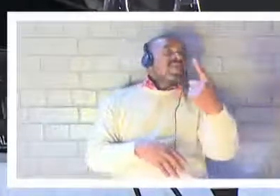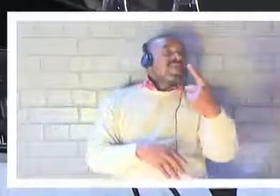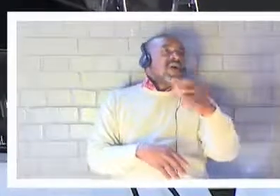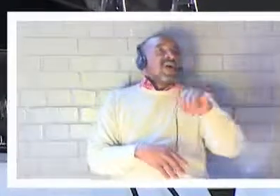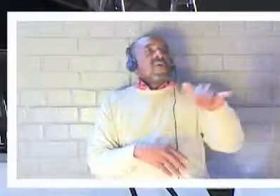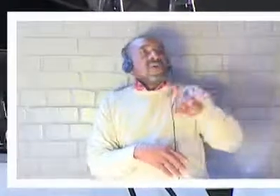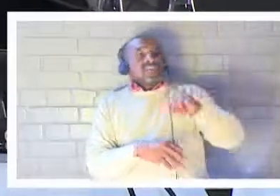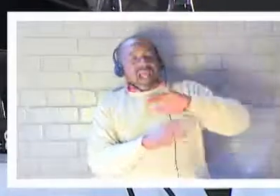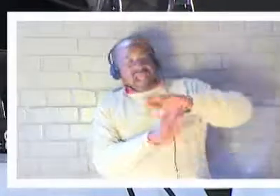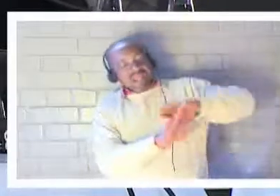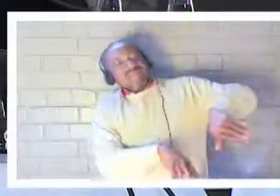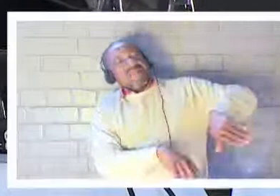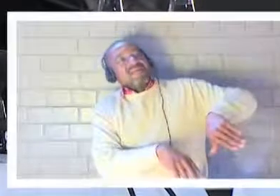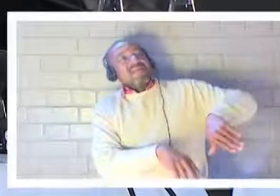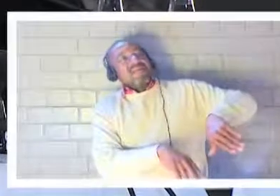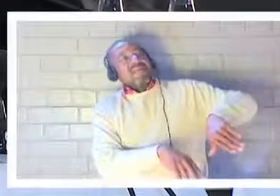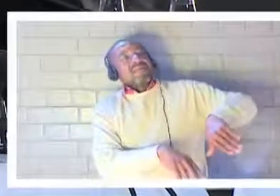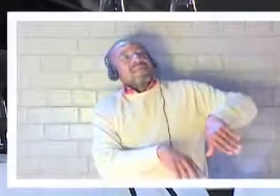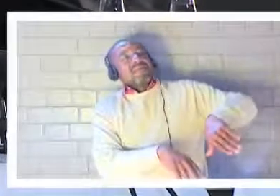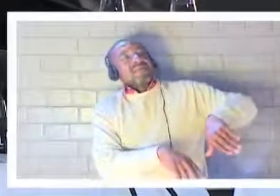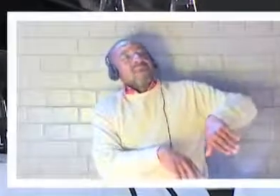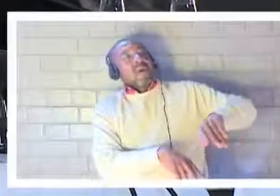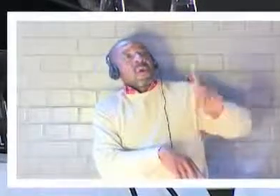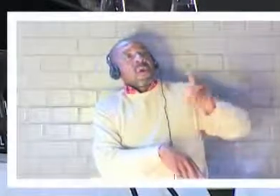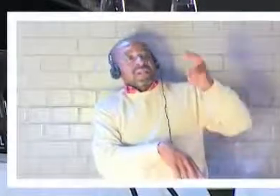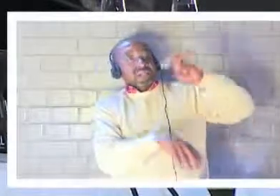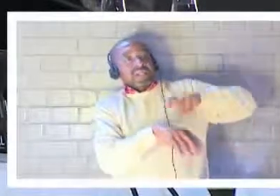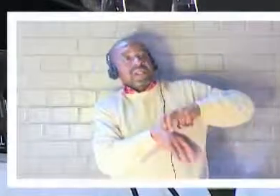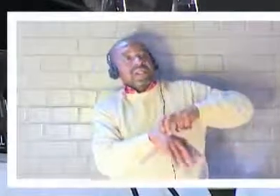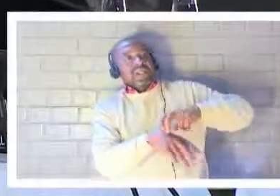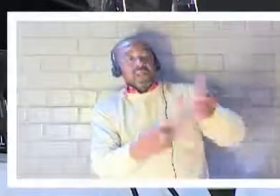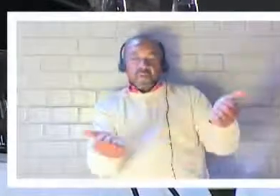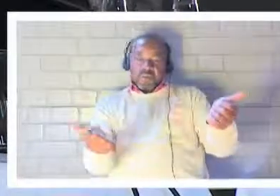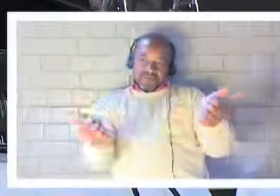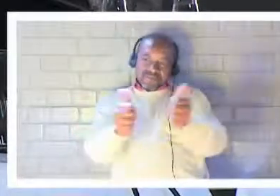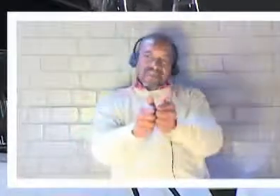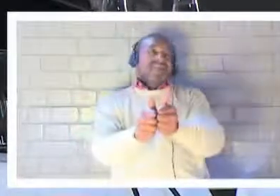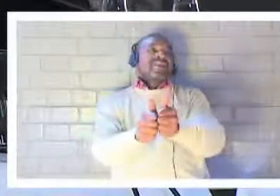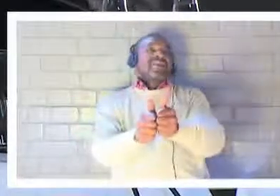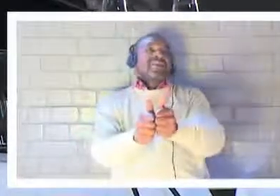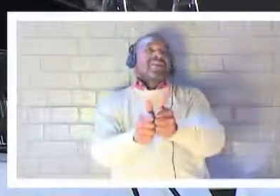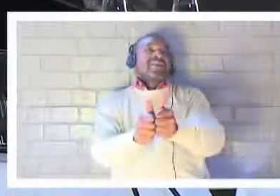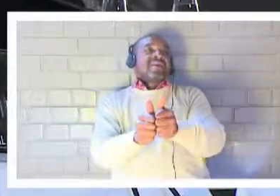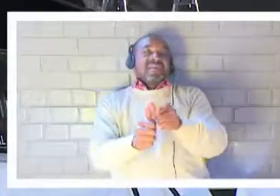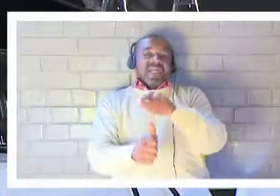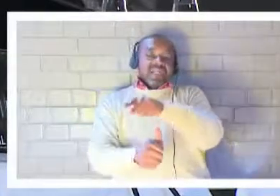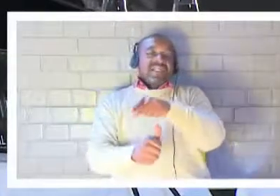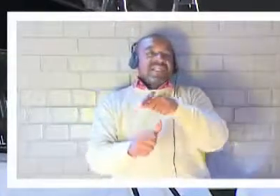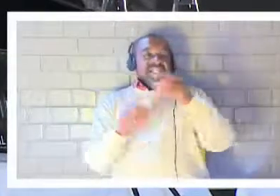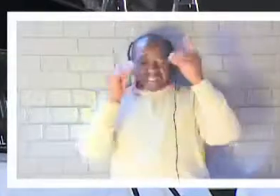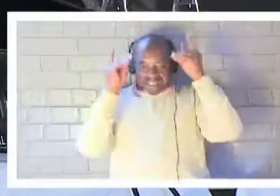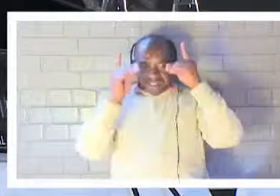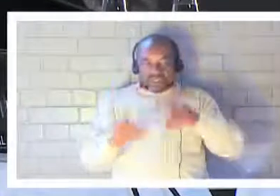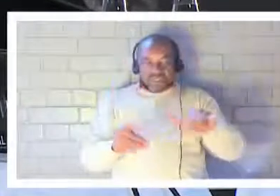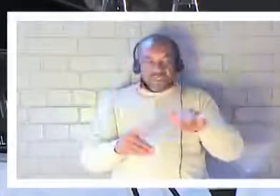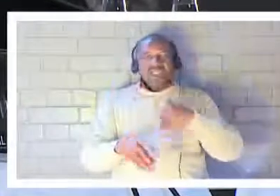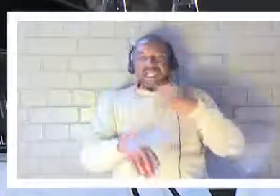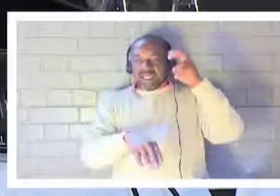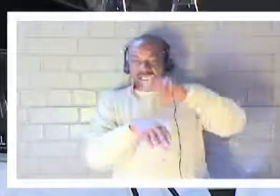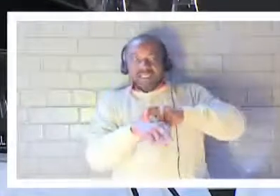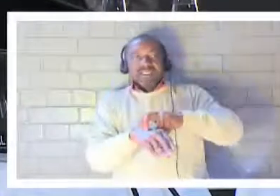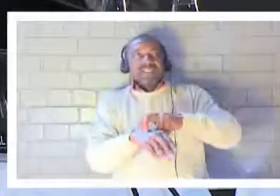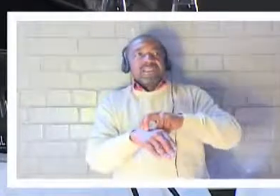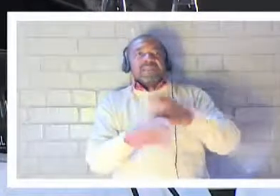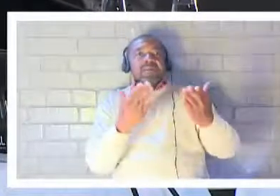leaves out what also needs to be part of the suggestions that we must take?